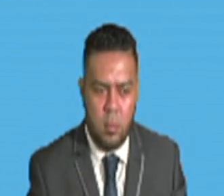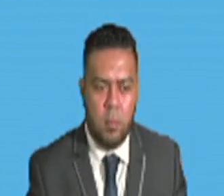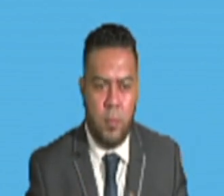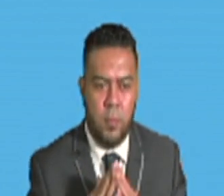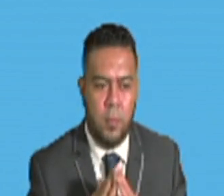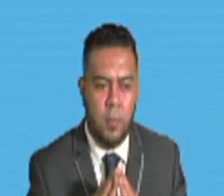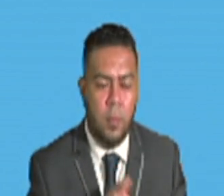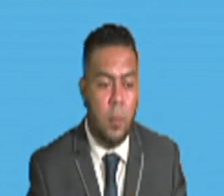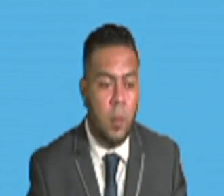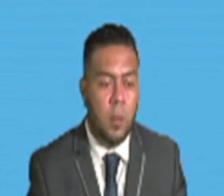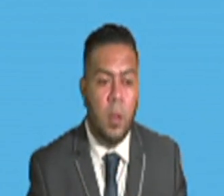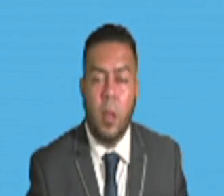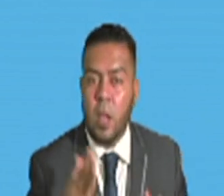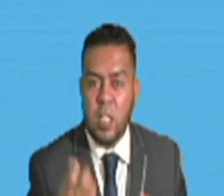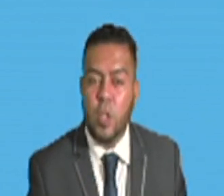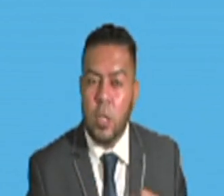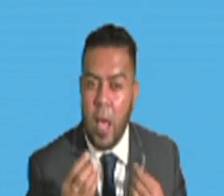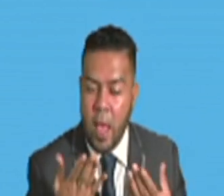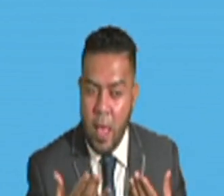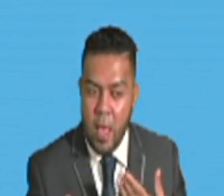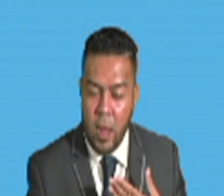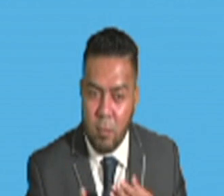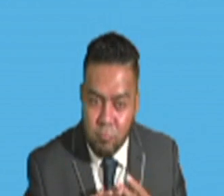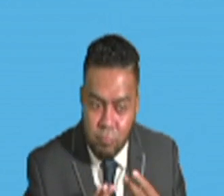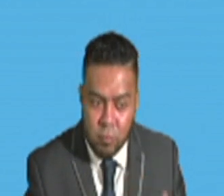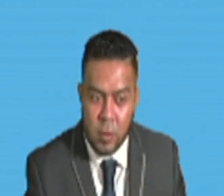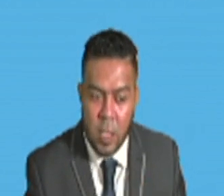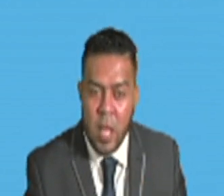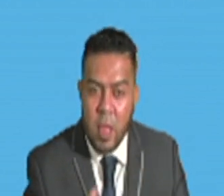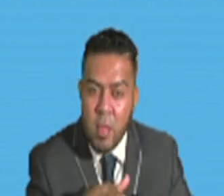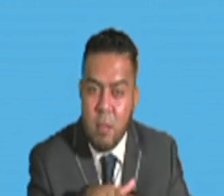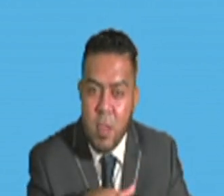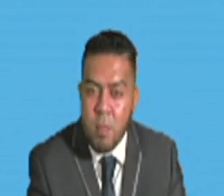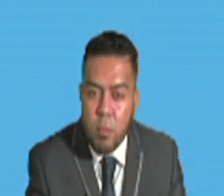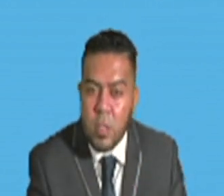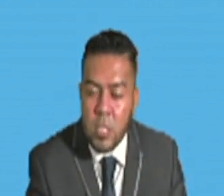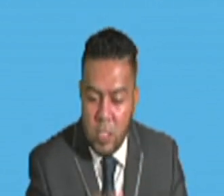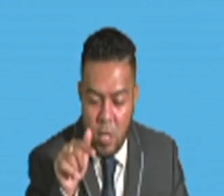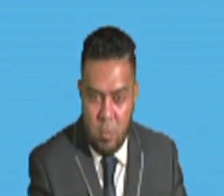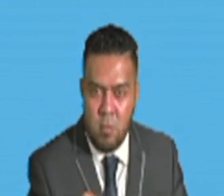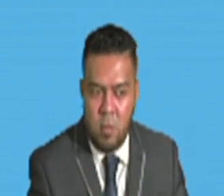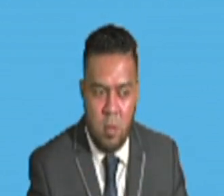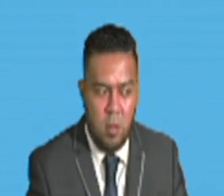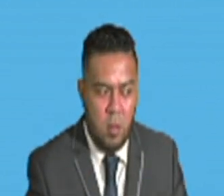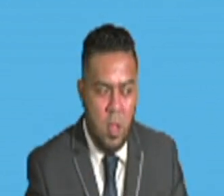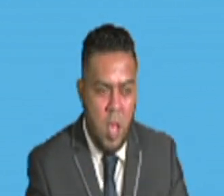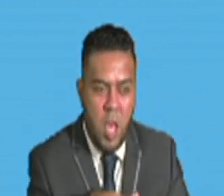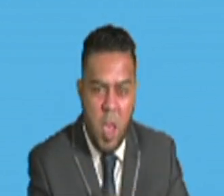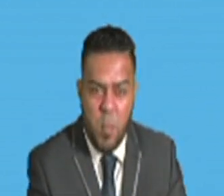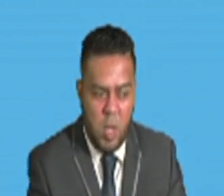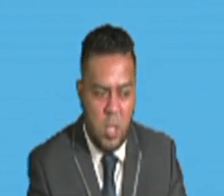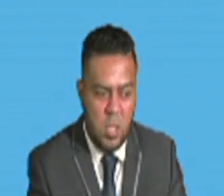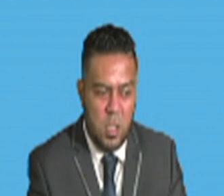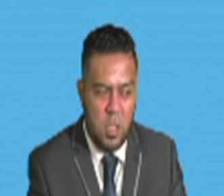issue. He has not addressed the hypocrisy, Mr. Speaker, and it's